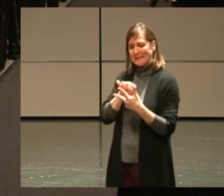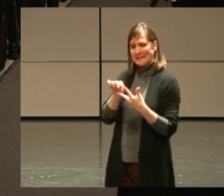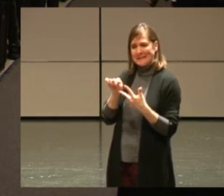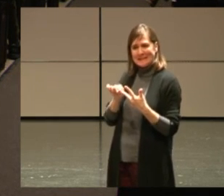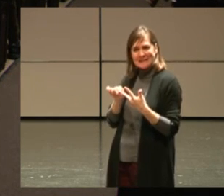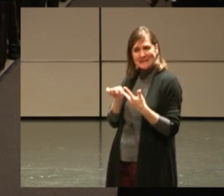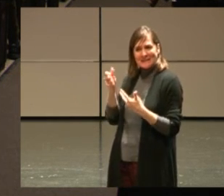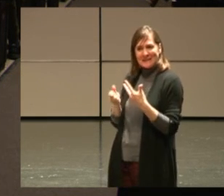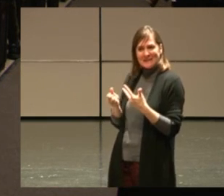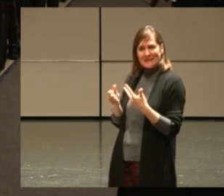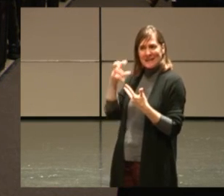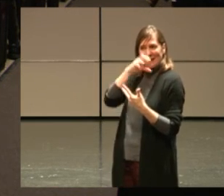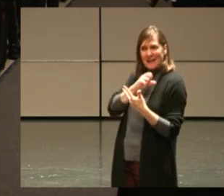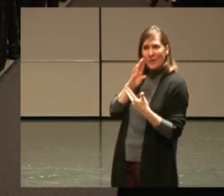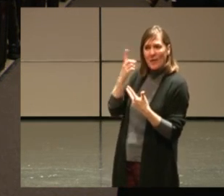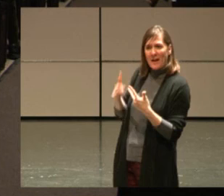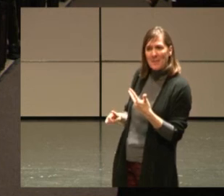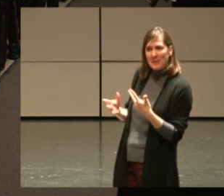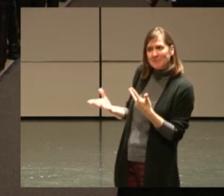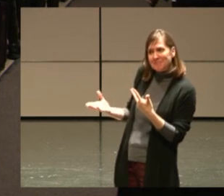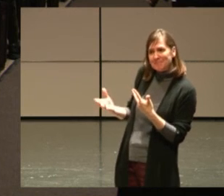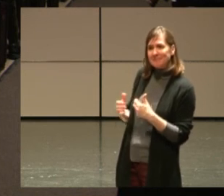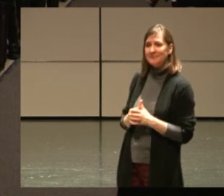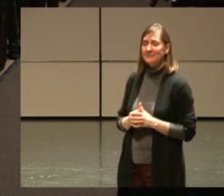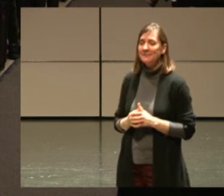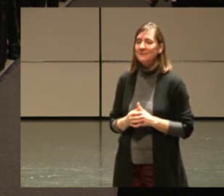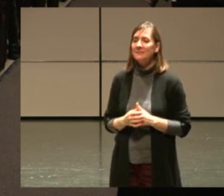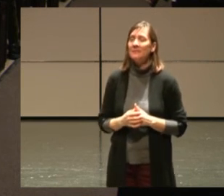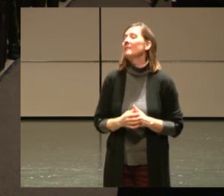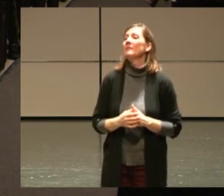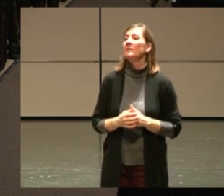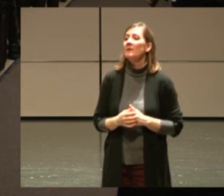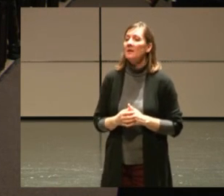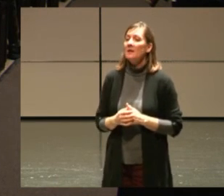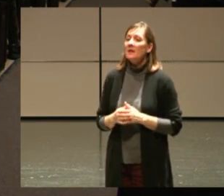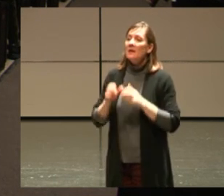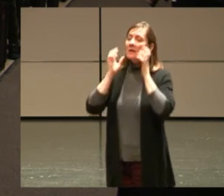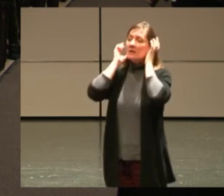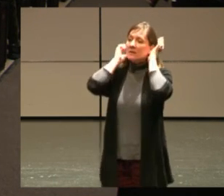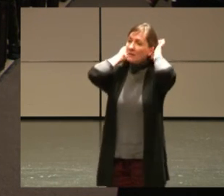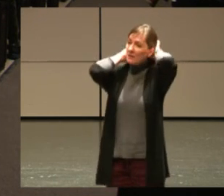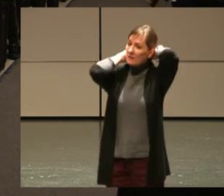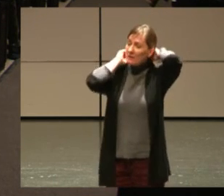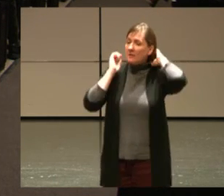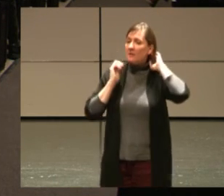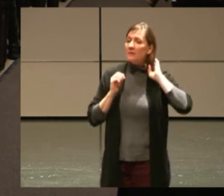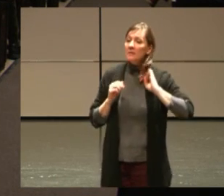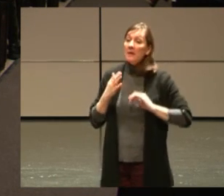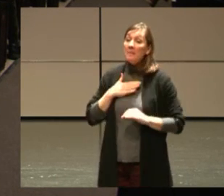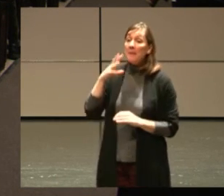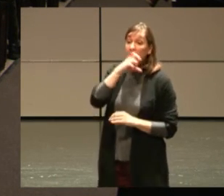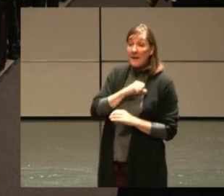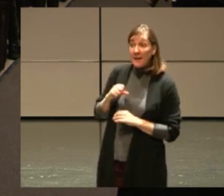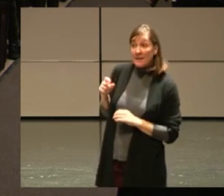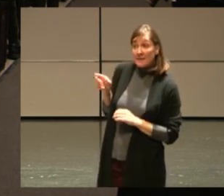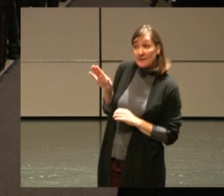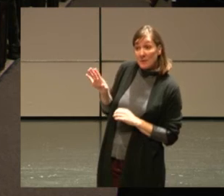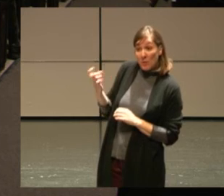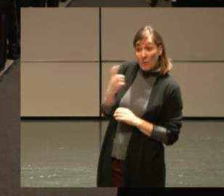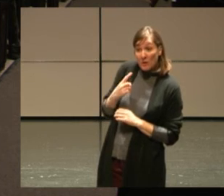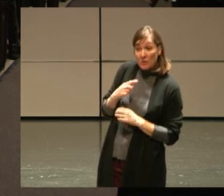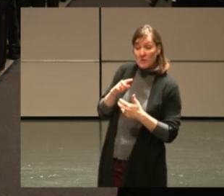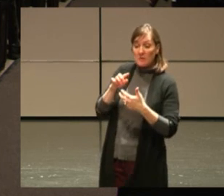think is going to happen? My hunch on that question would be that tuition will be